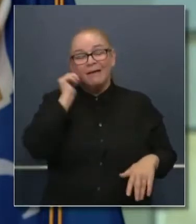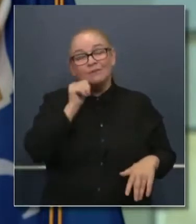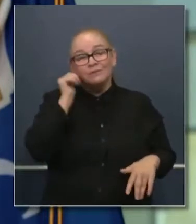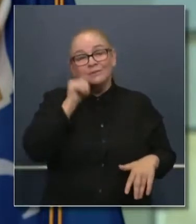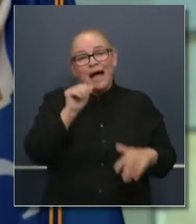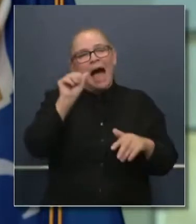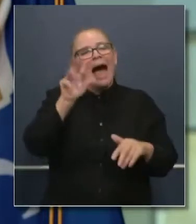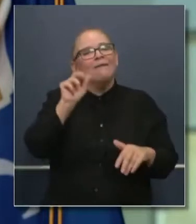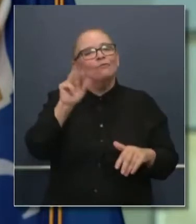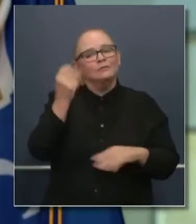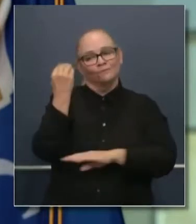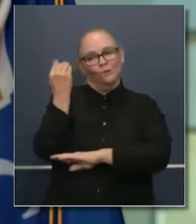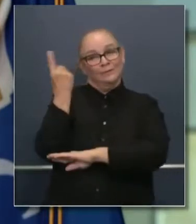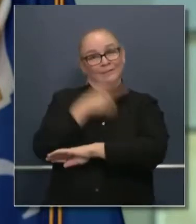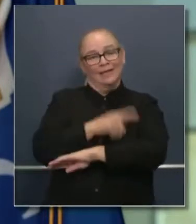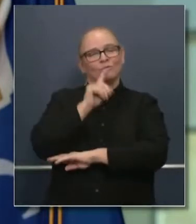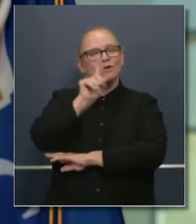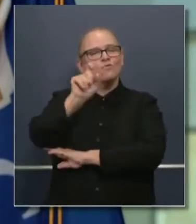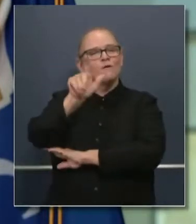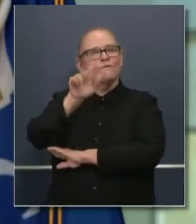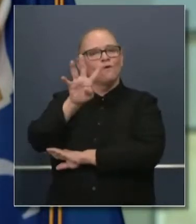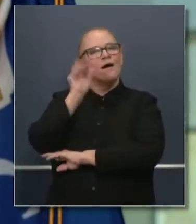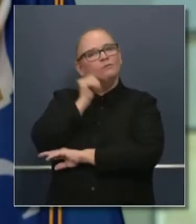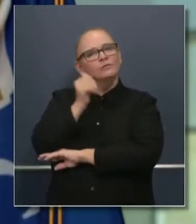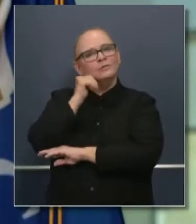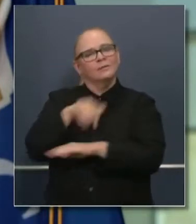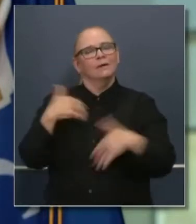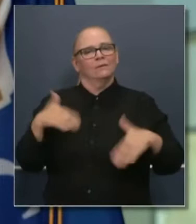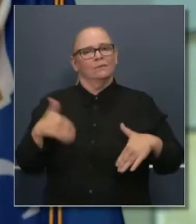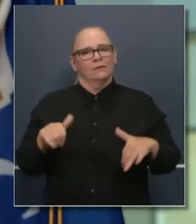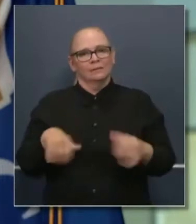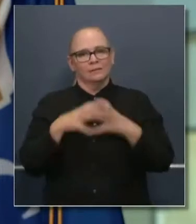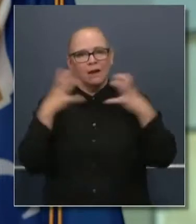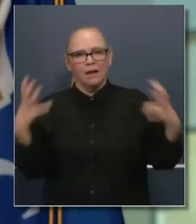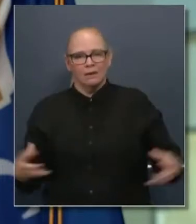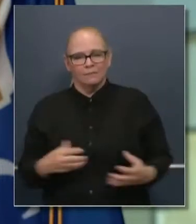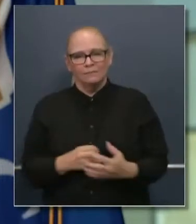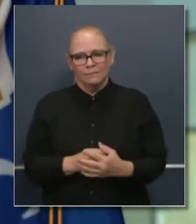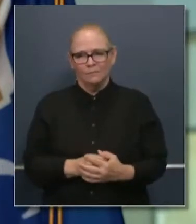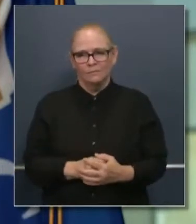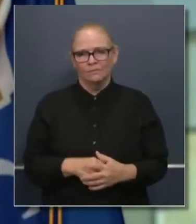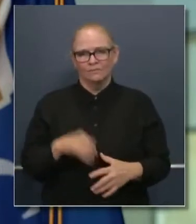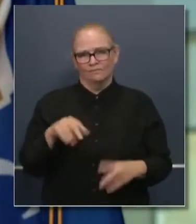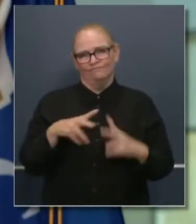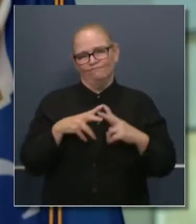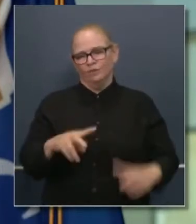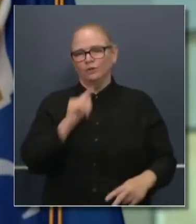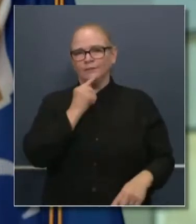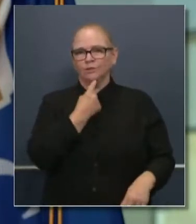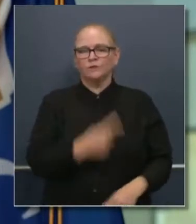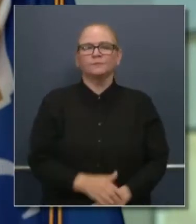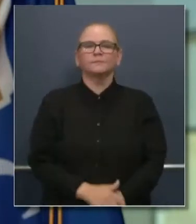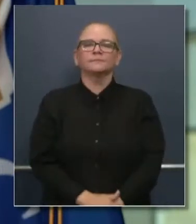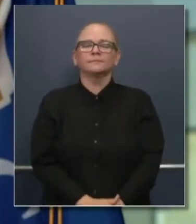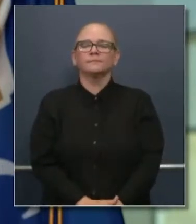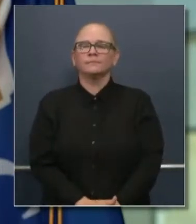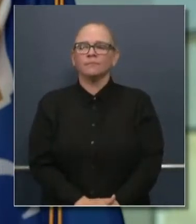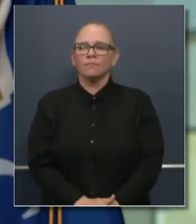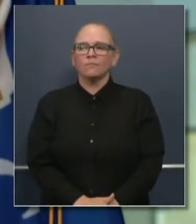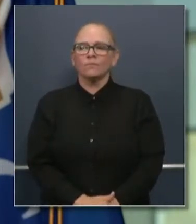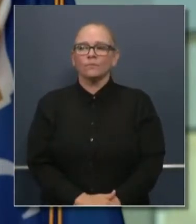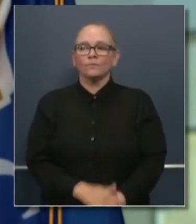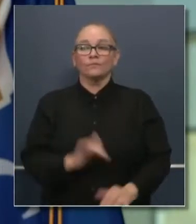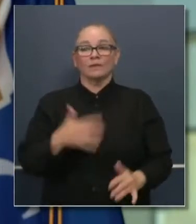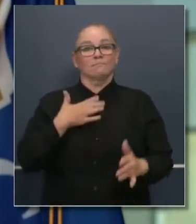14-day period as it relates to the deaths associated with COVID-19. So that's an